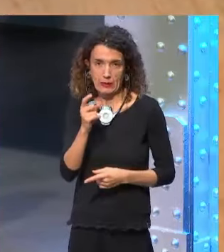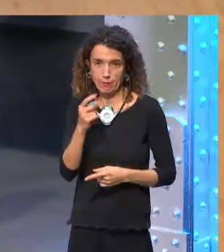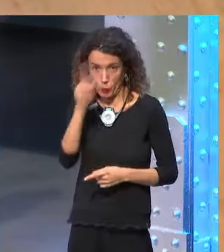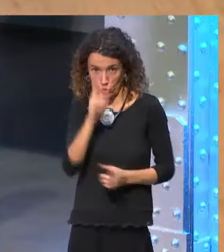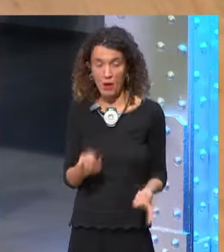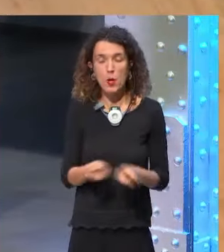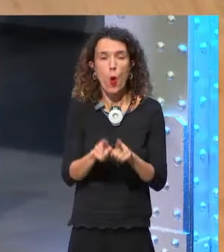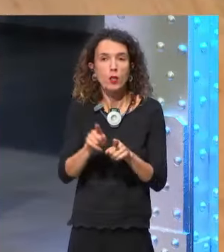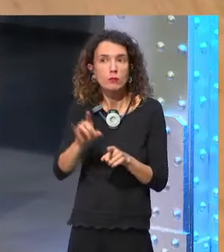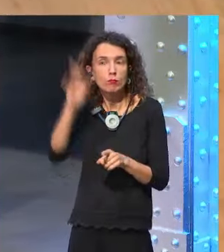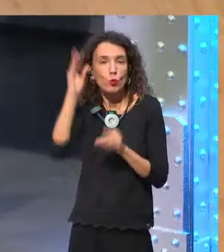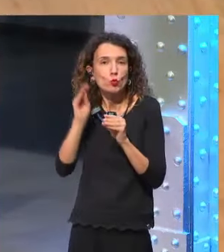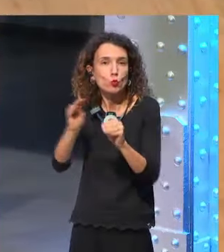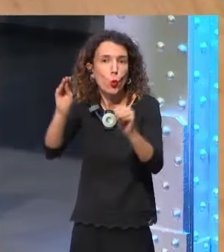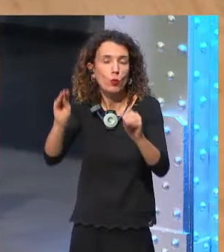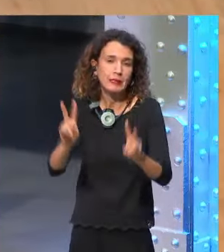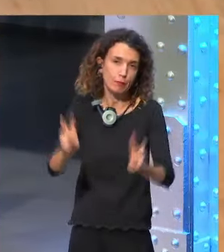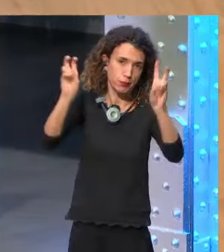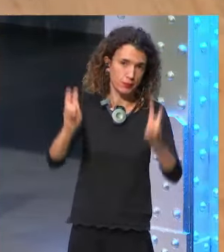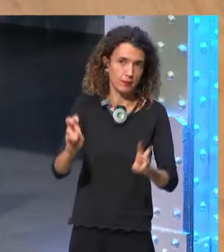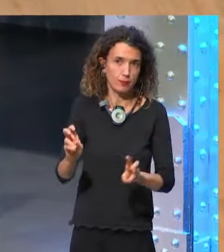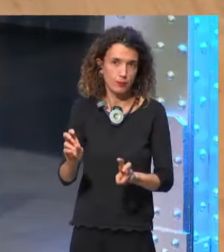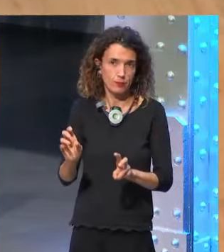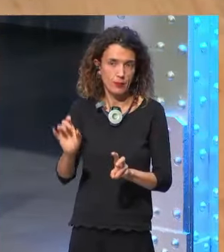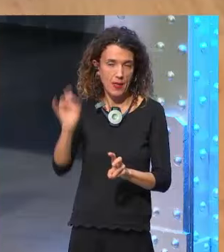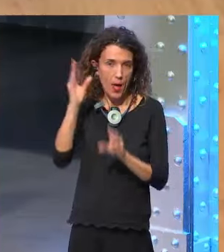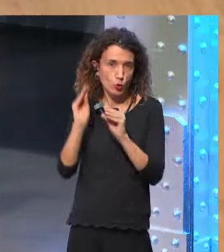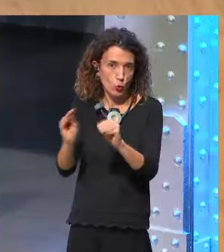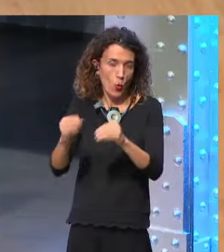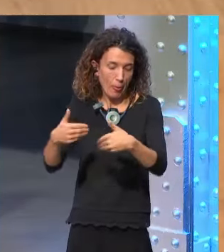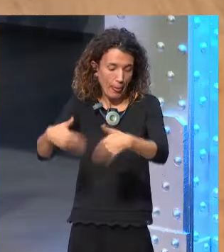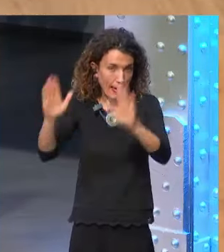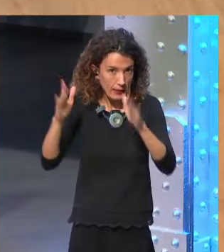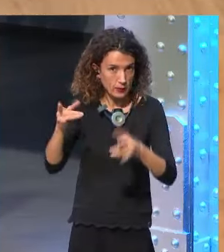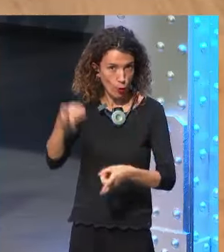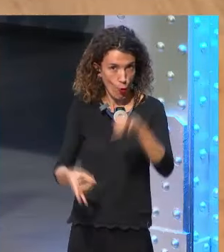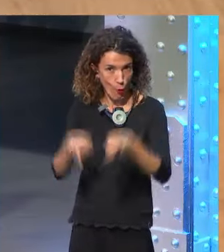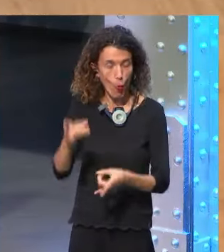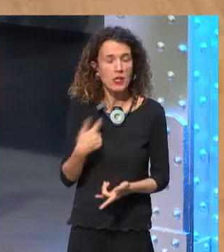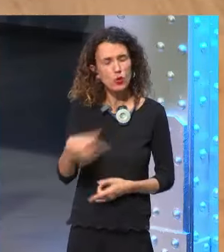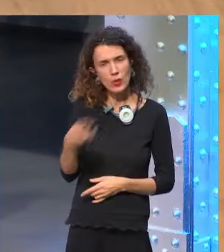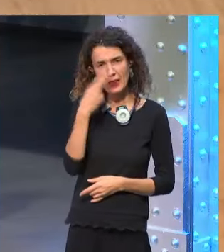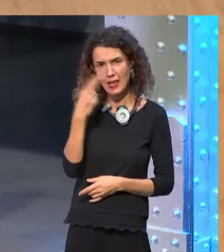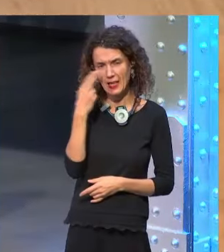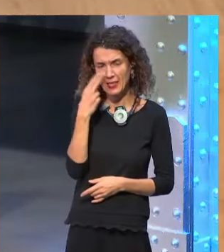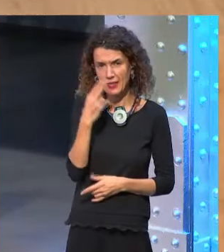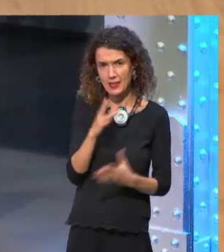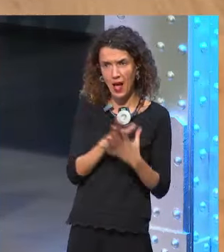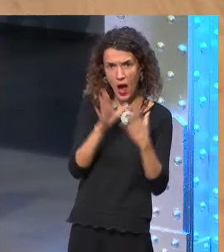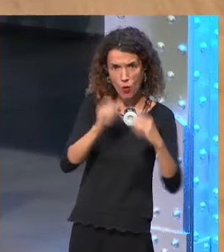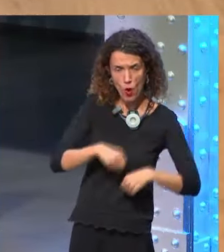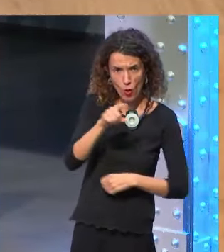unquote, of course. I think this is really interesting. Do you agree? Is there such a shift? What does that mean